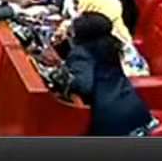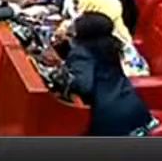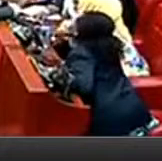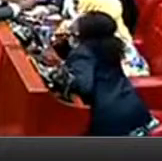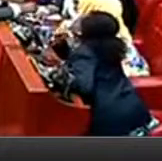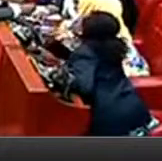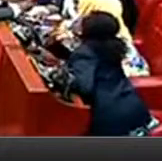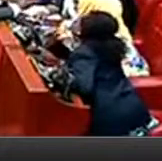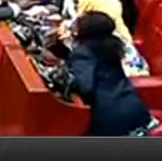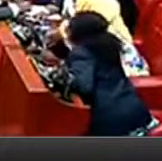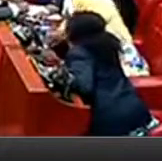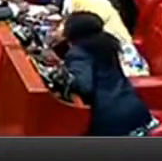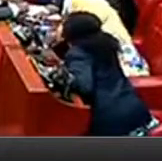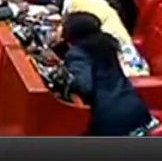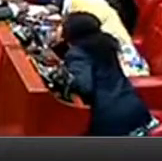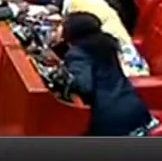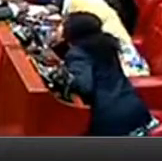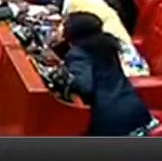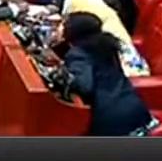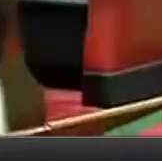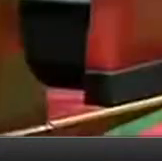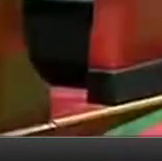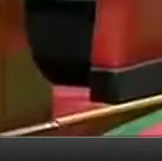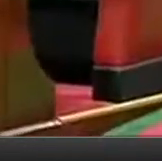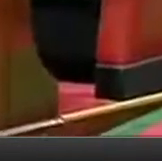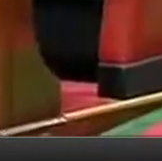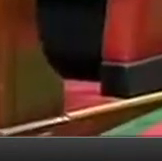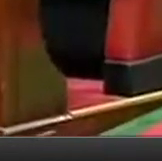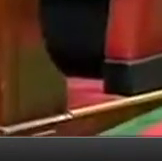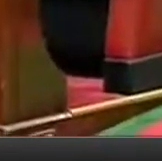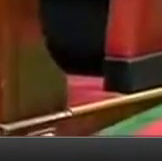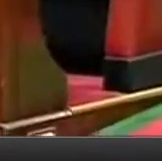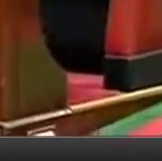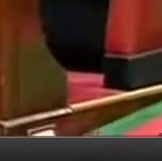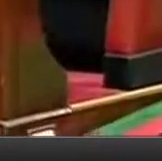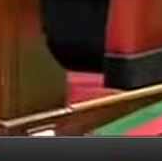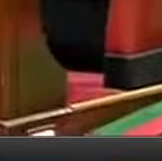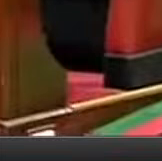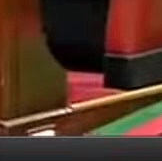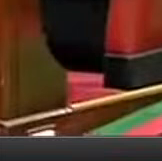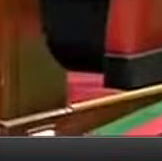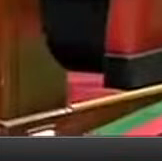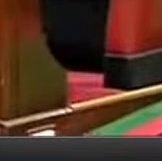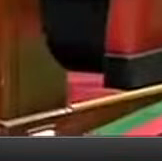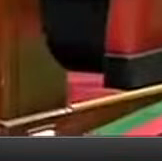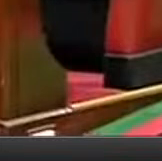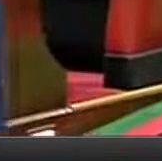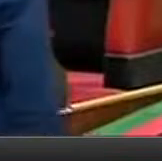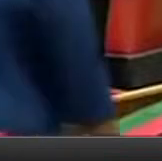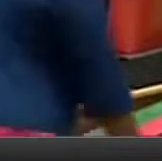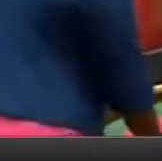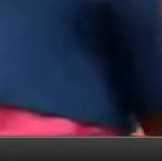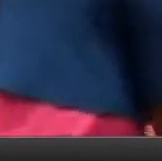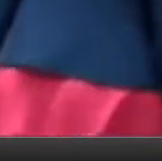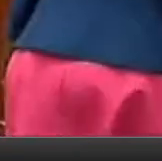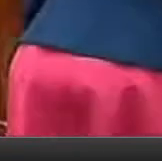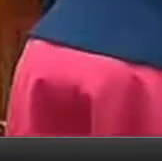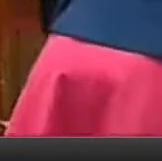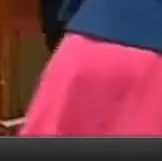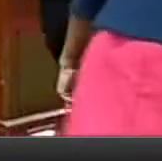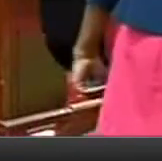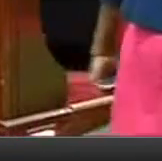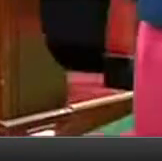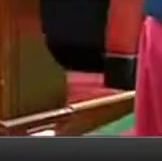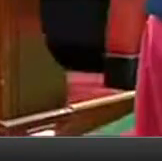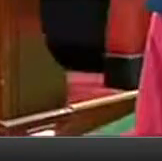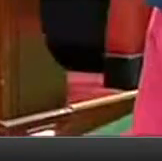High Commissioner for Refugees, UNHCR, and United Nations Development Program, UNDP, and practice